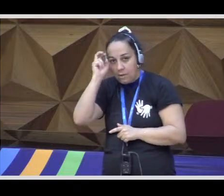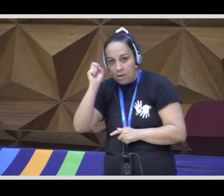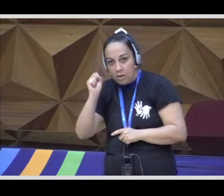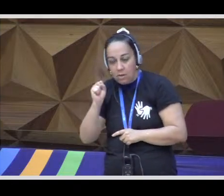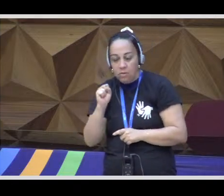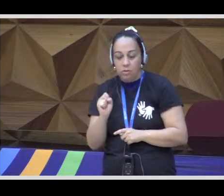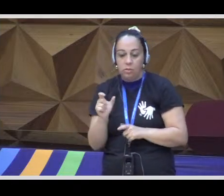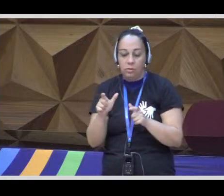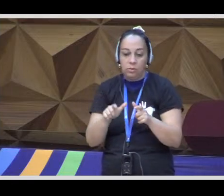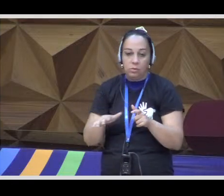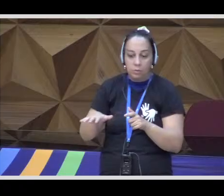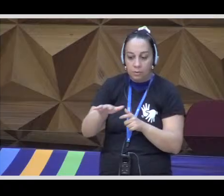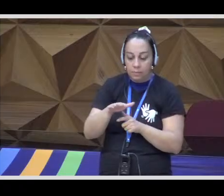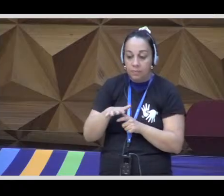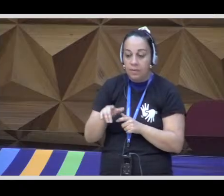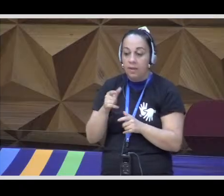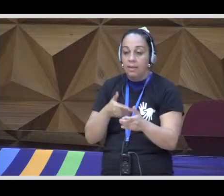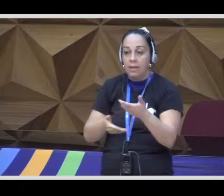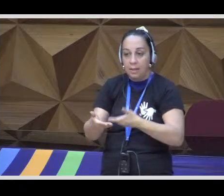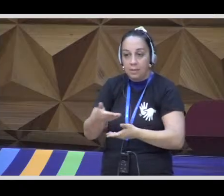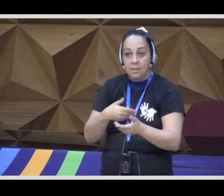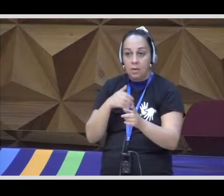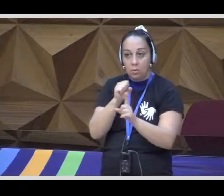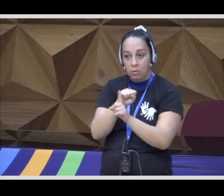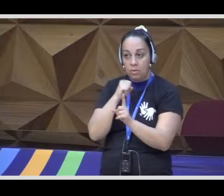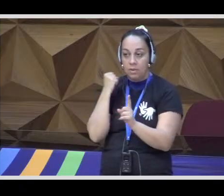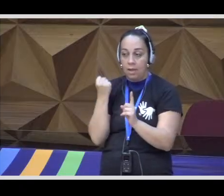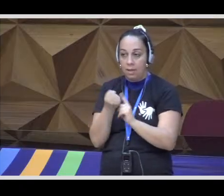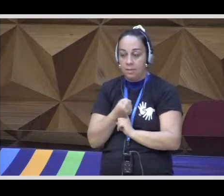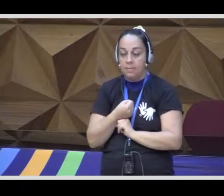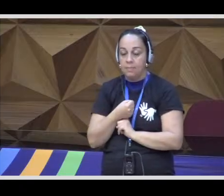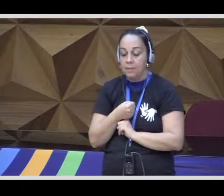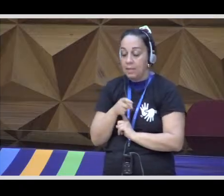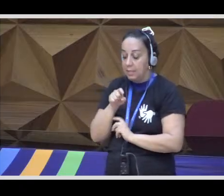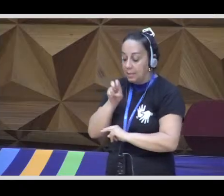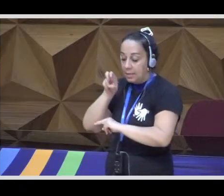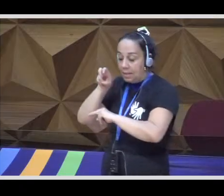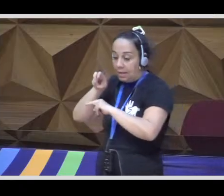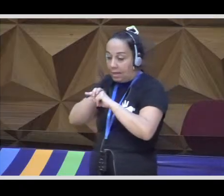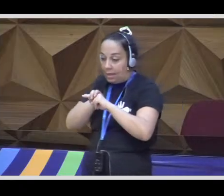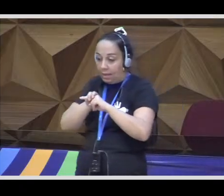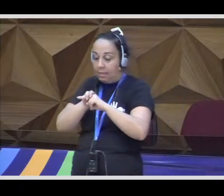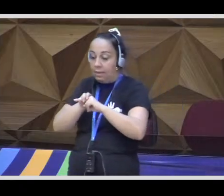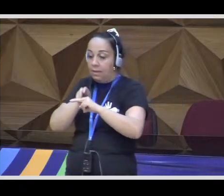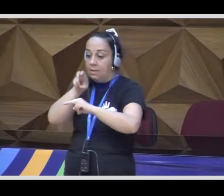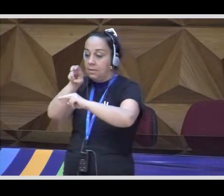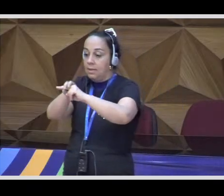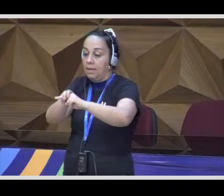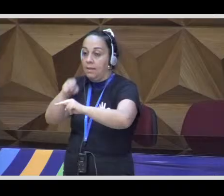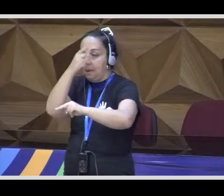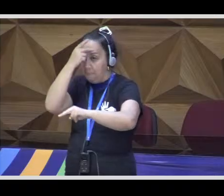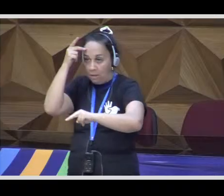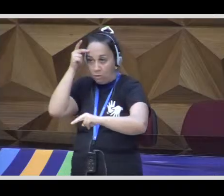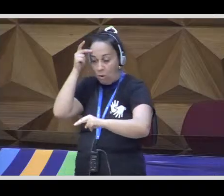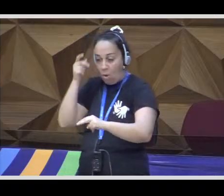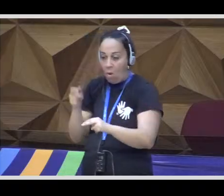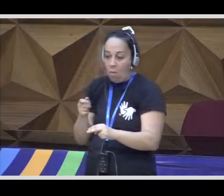there is doing, and there's somebody sat there, then be waving the controller right in their face is not very socially